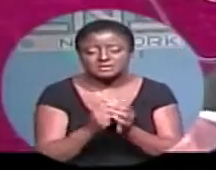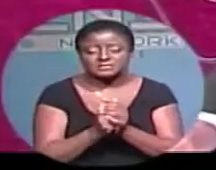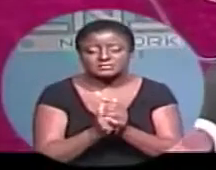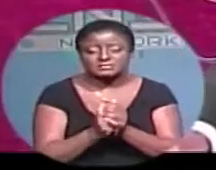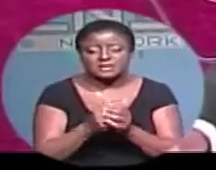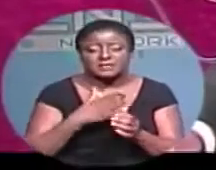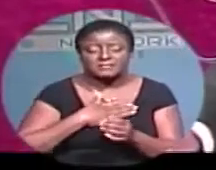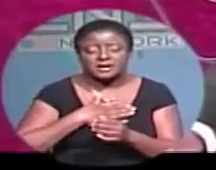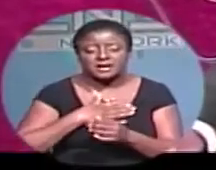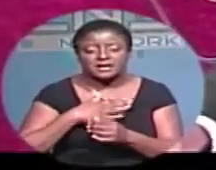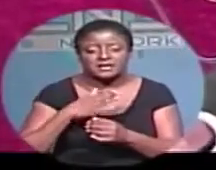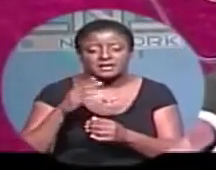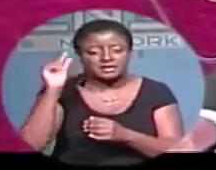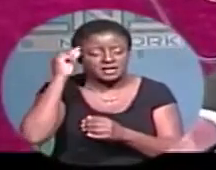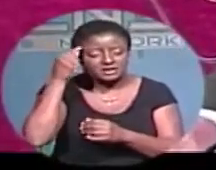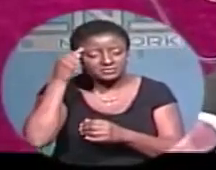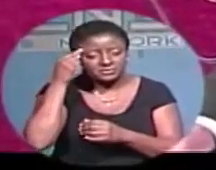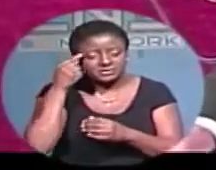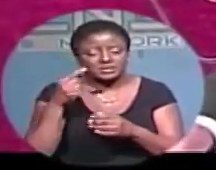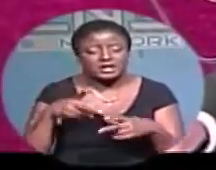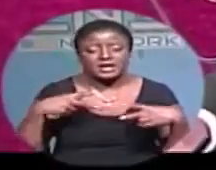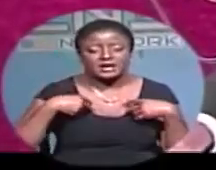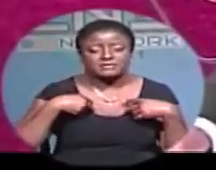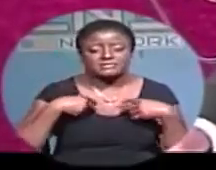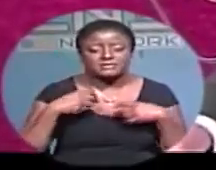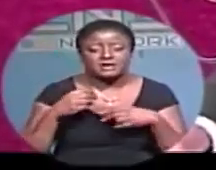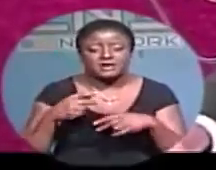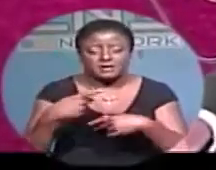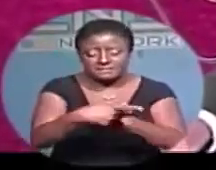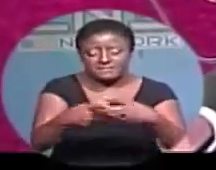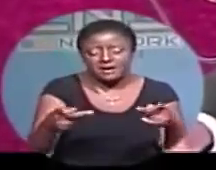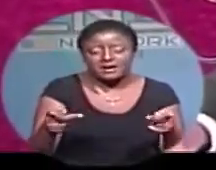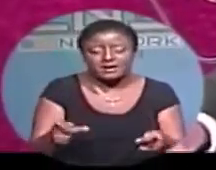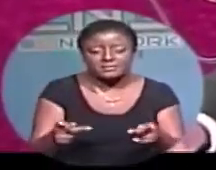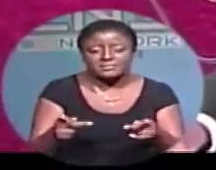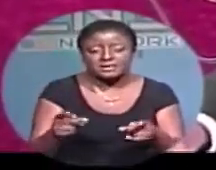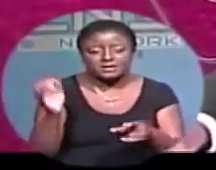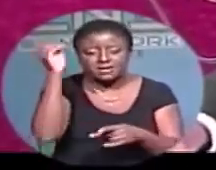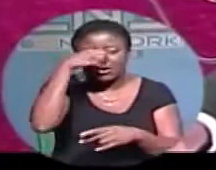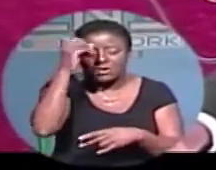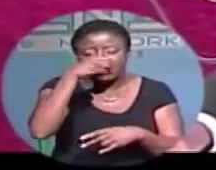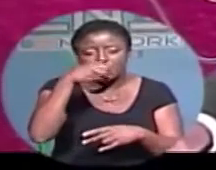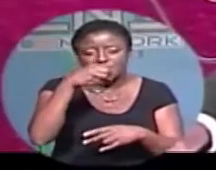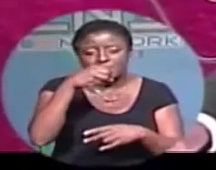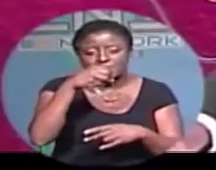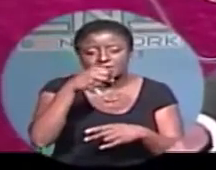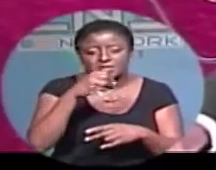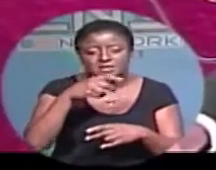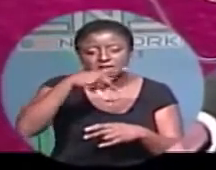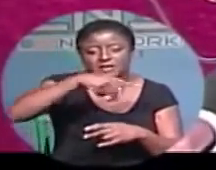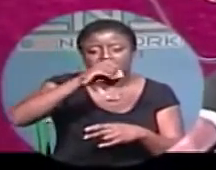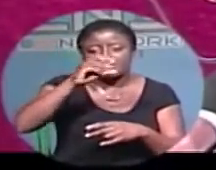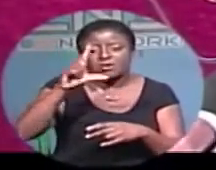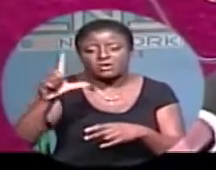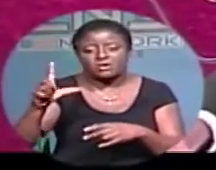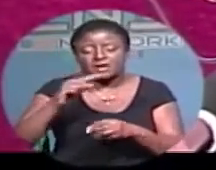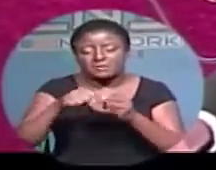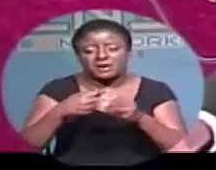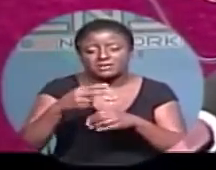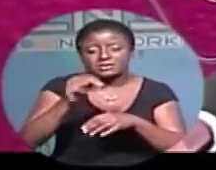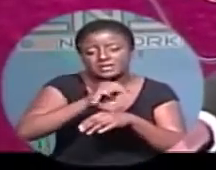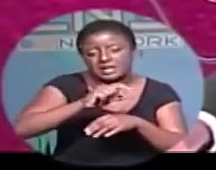referendum for the Bahamian people to decide whether a national lottery should be instituted